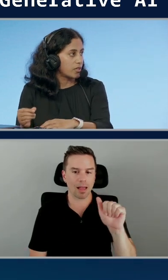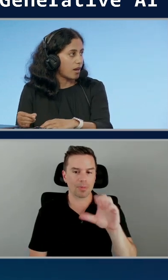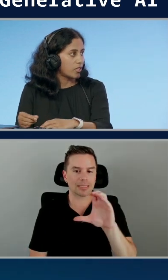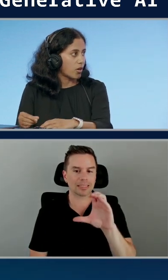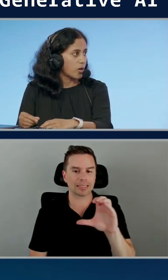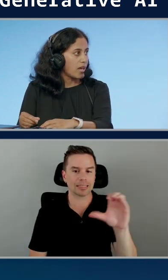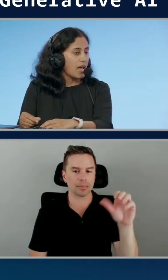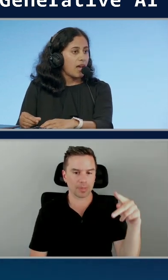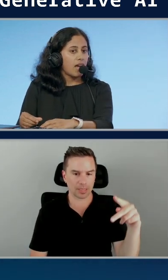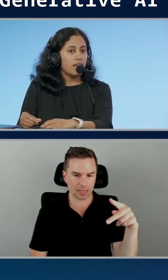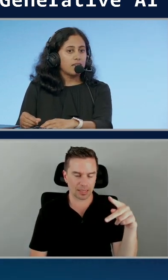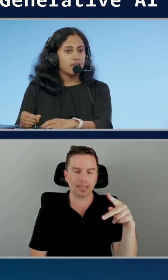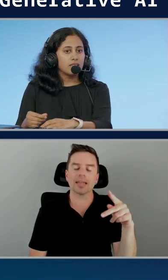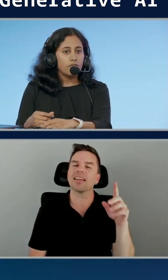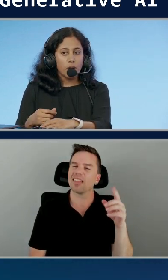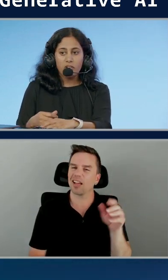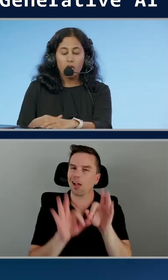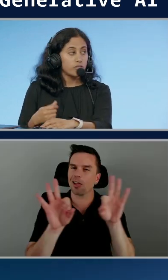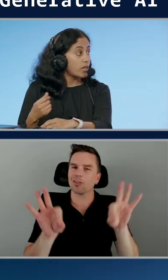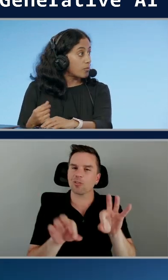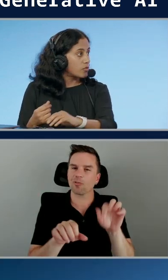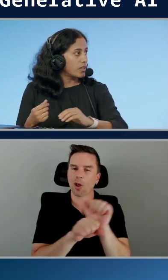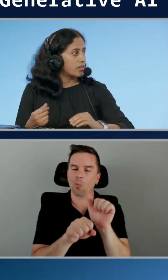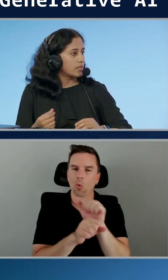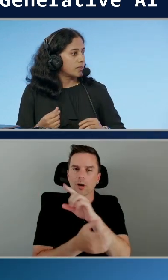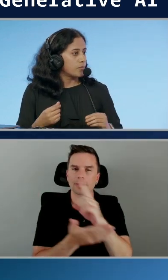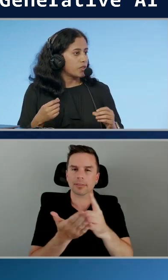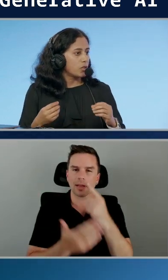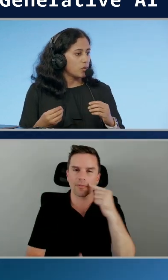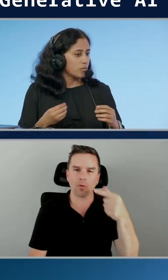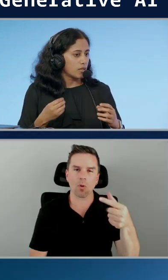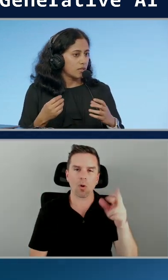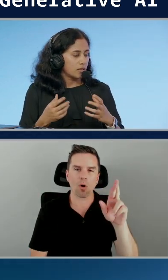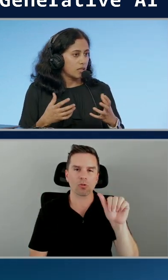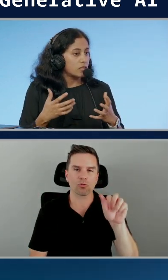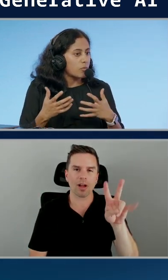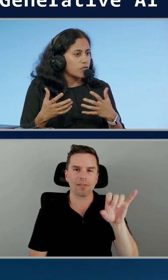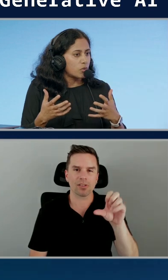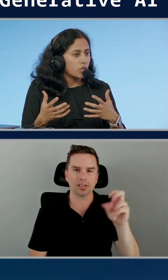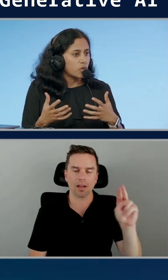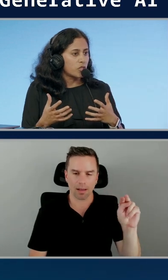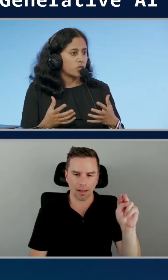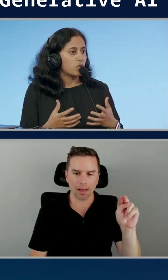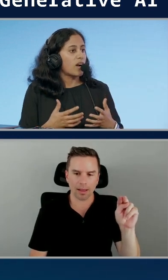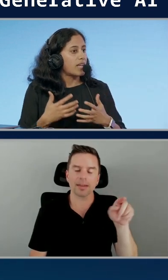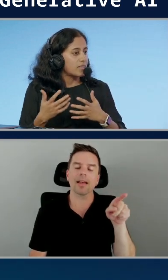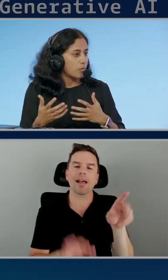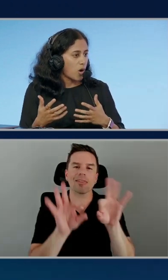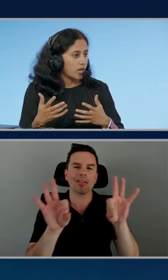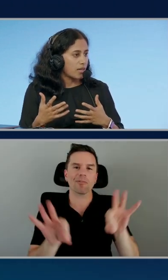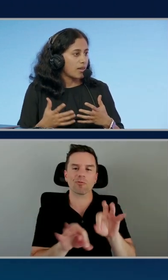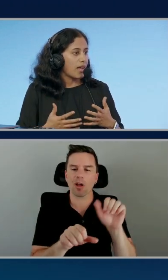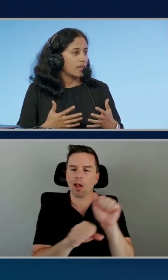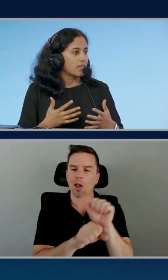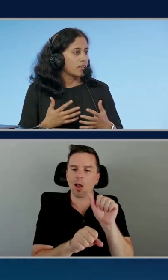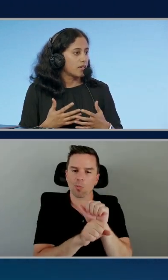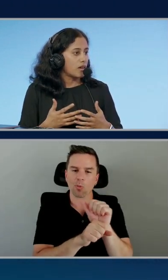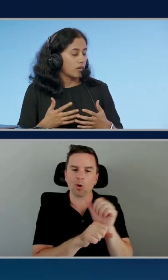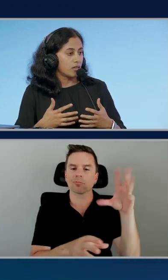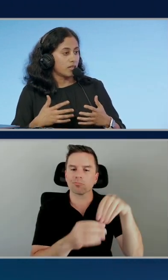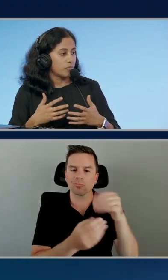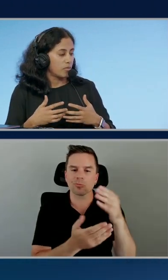frameworks for Graviton. And the framework also comes with, some of the cool tools to quantize the model